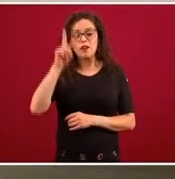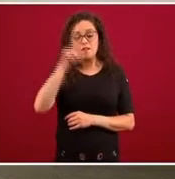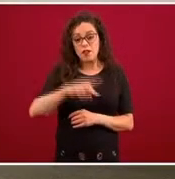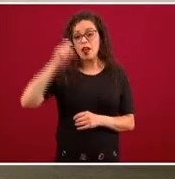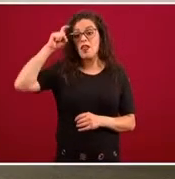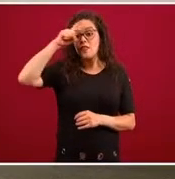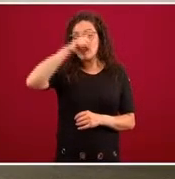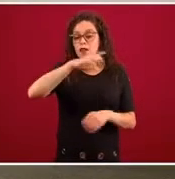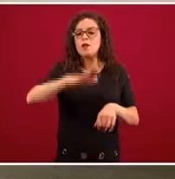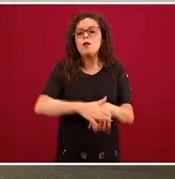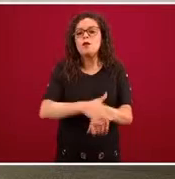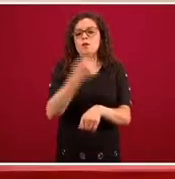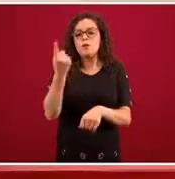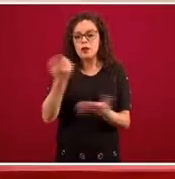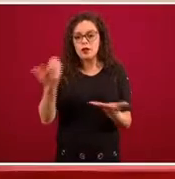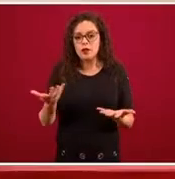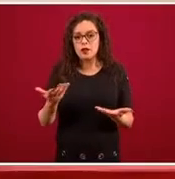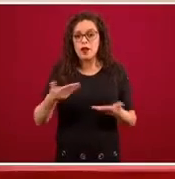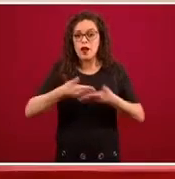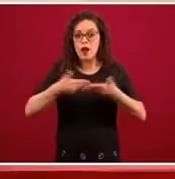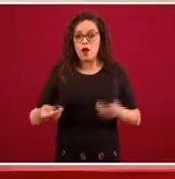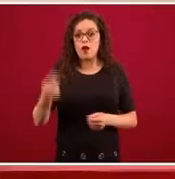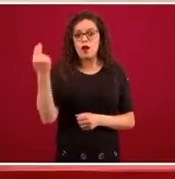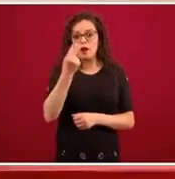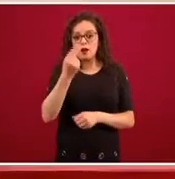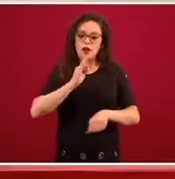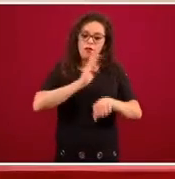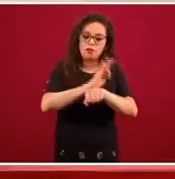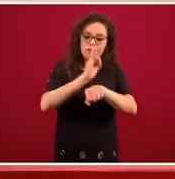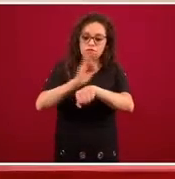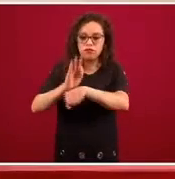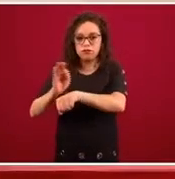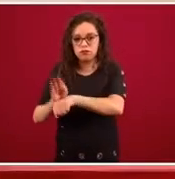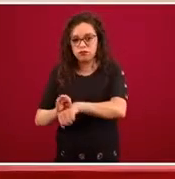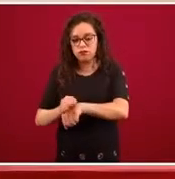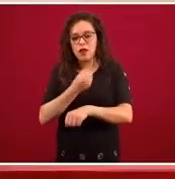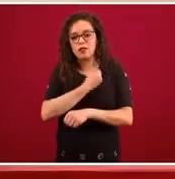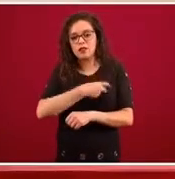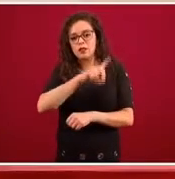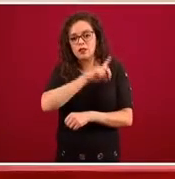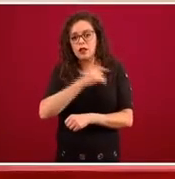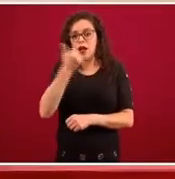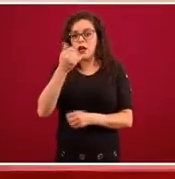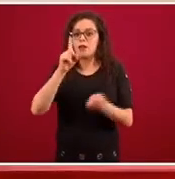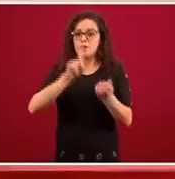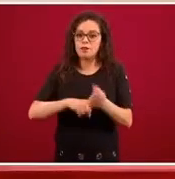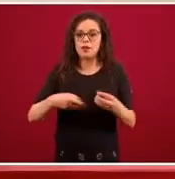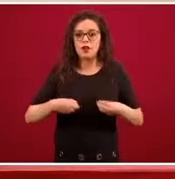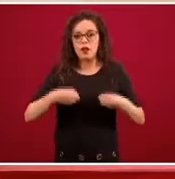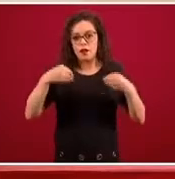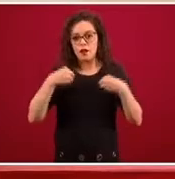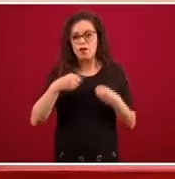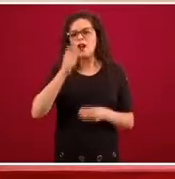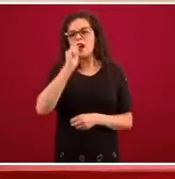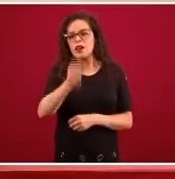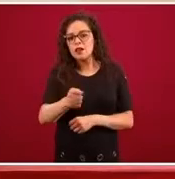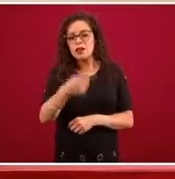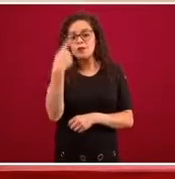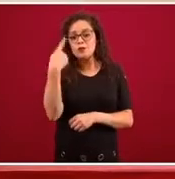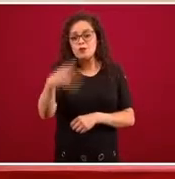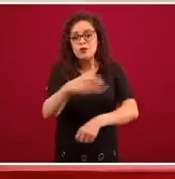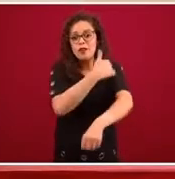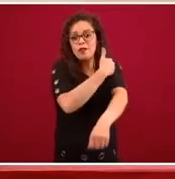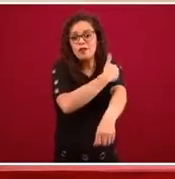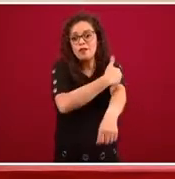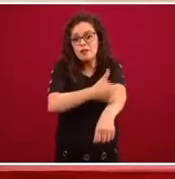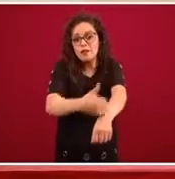life, this is a complicated situation because now we have to protect the lives and the health of the relatives. And of course we